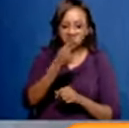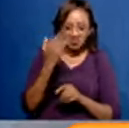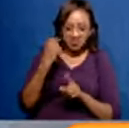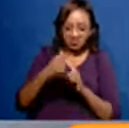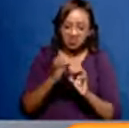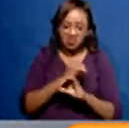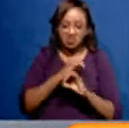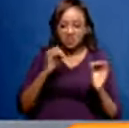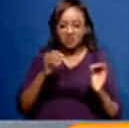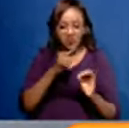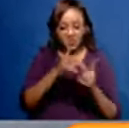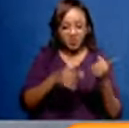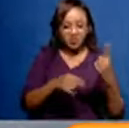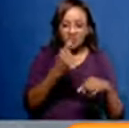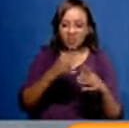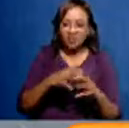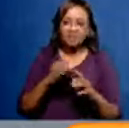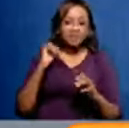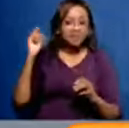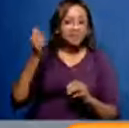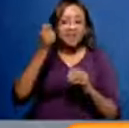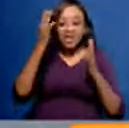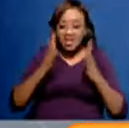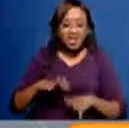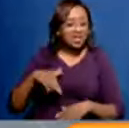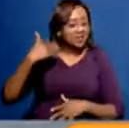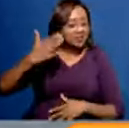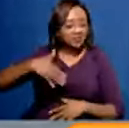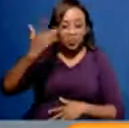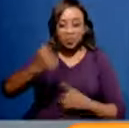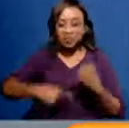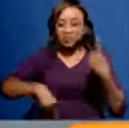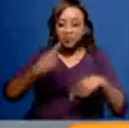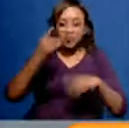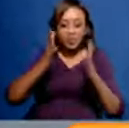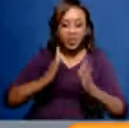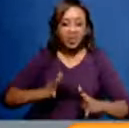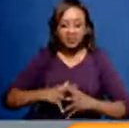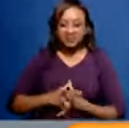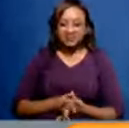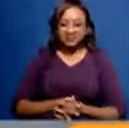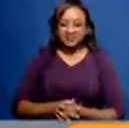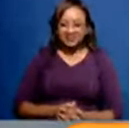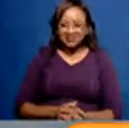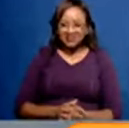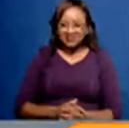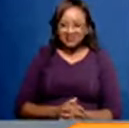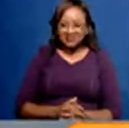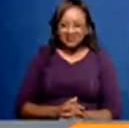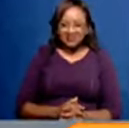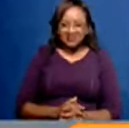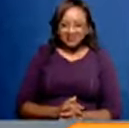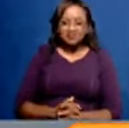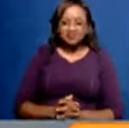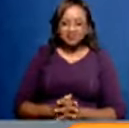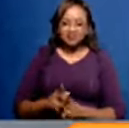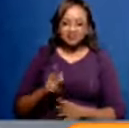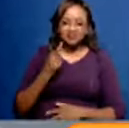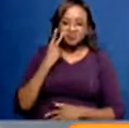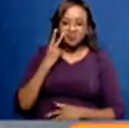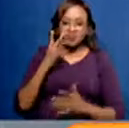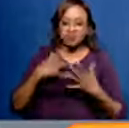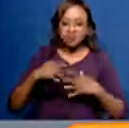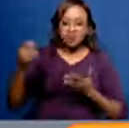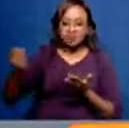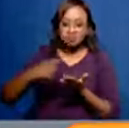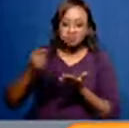time. So Kenyans win always. Just FYI. Precisely. Lots of feedback. We're going to go to our magic